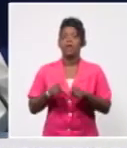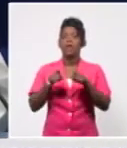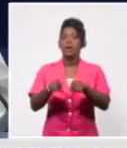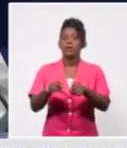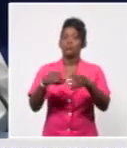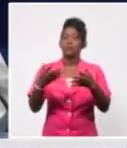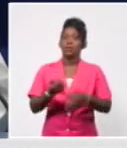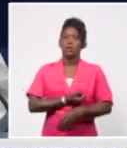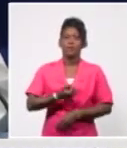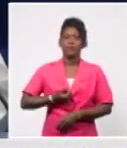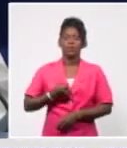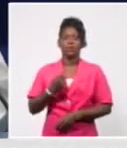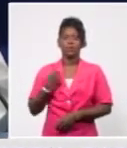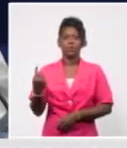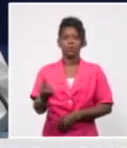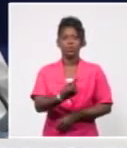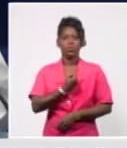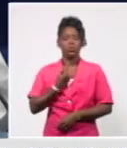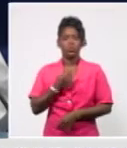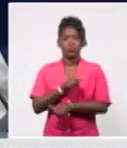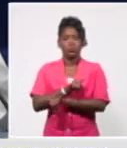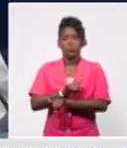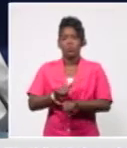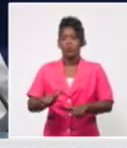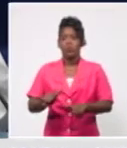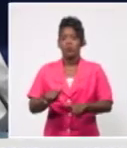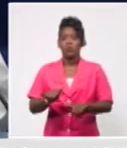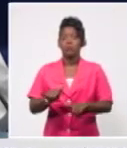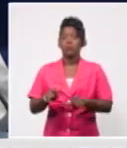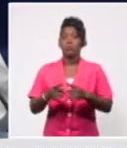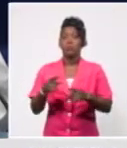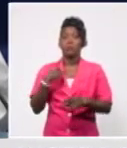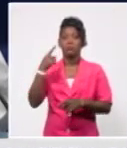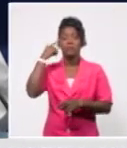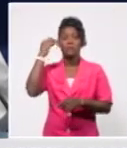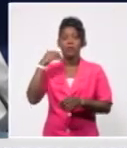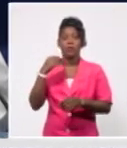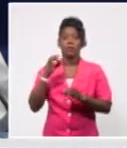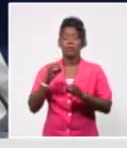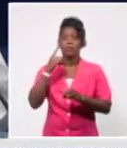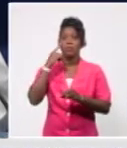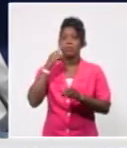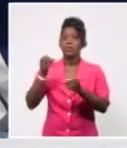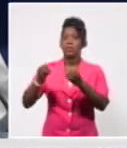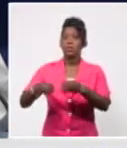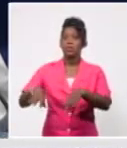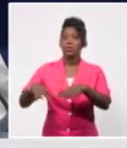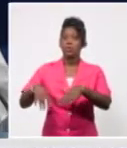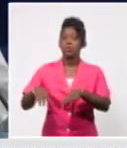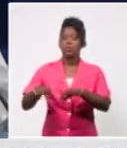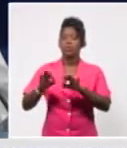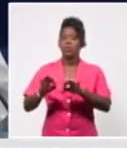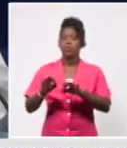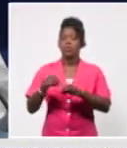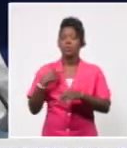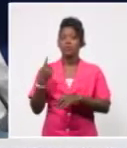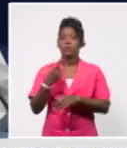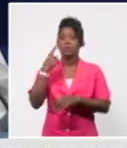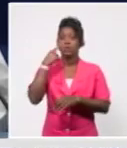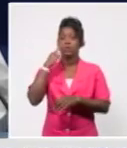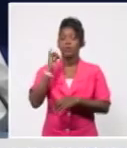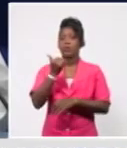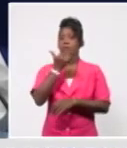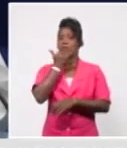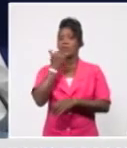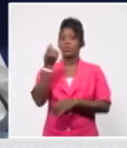83.4% of all confirmed cases in Cuba, have recovered from the virus. Today, 6